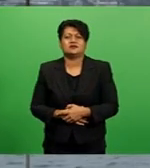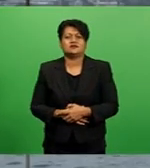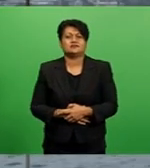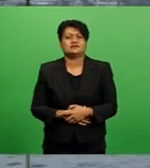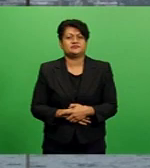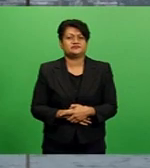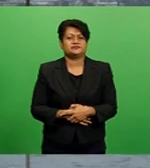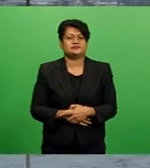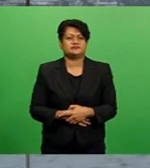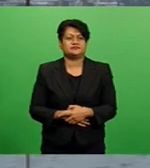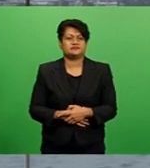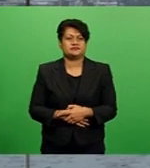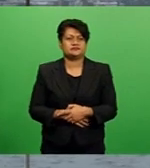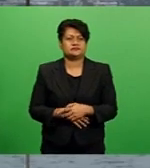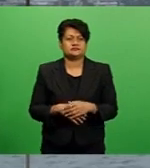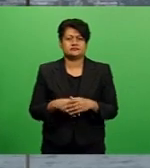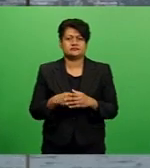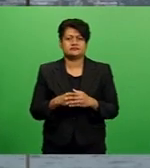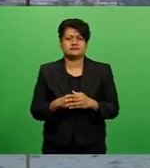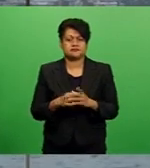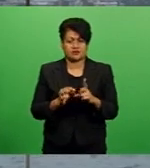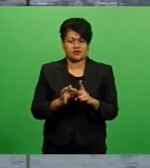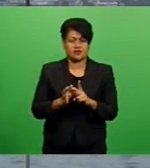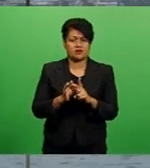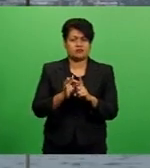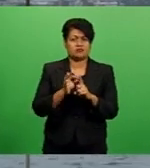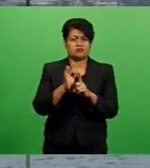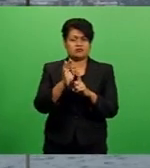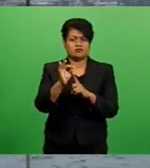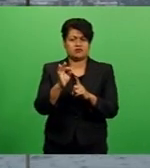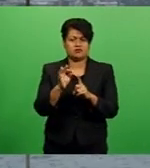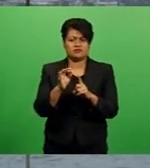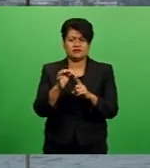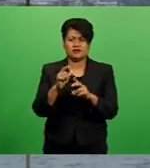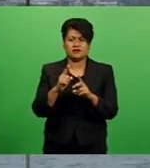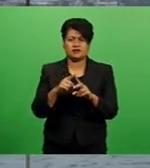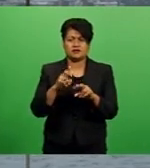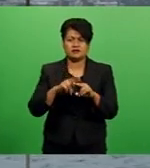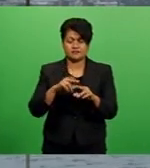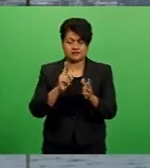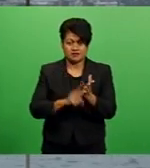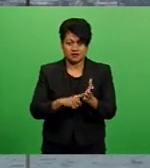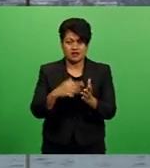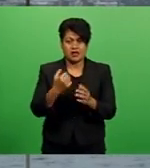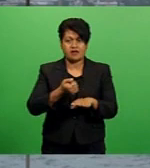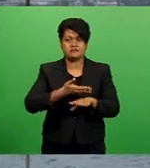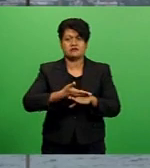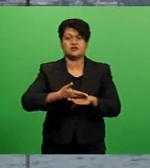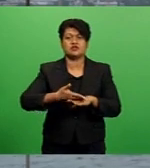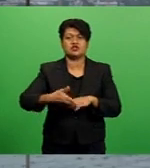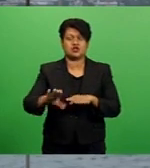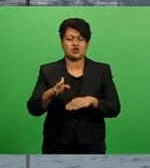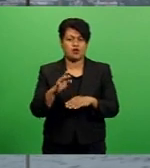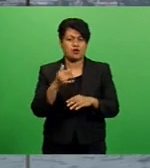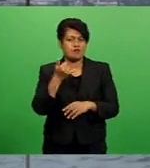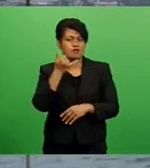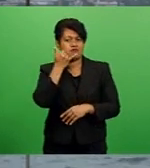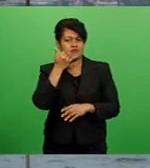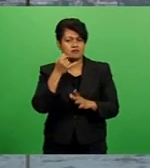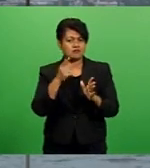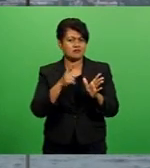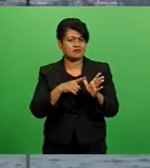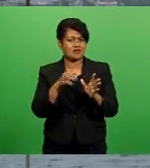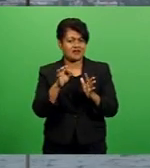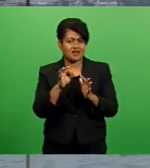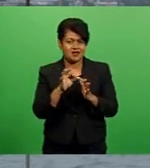News. In an effort to improve service delivery, Energy Fiji Limited has launched a new mobile app. Chief Executive Hasmukh Patel